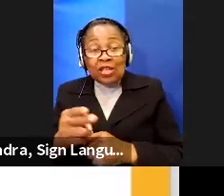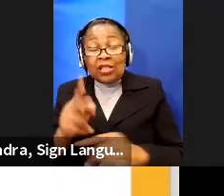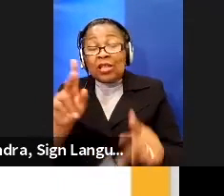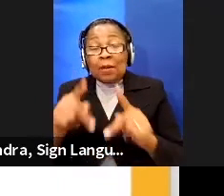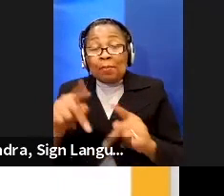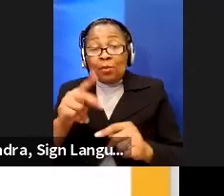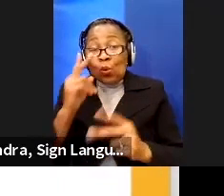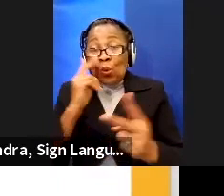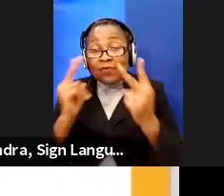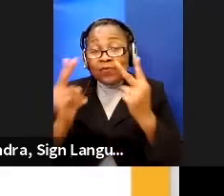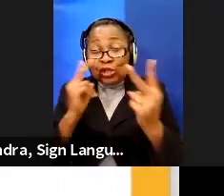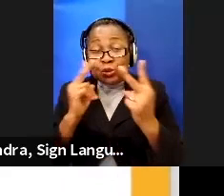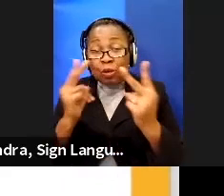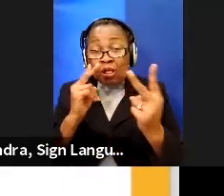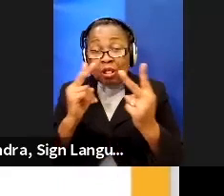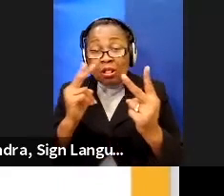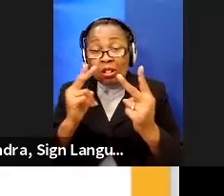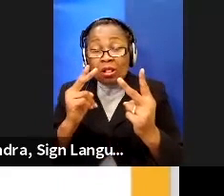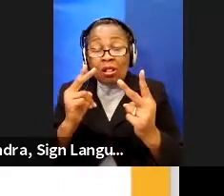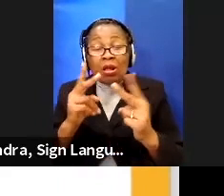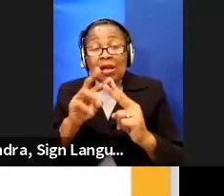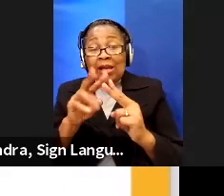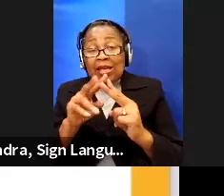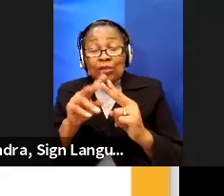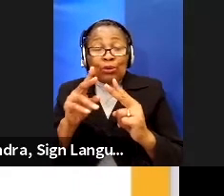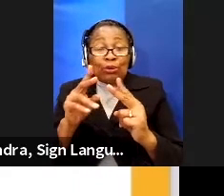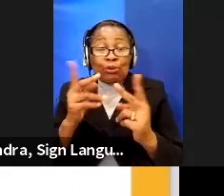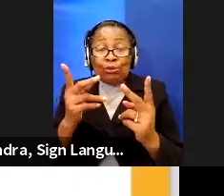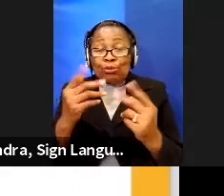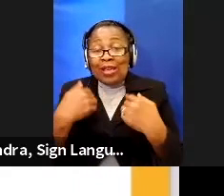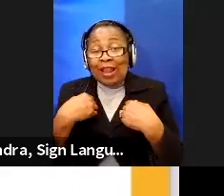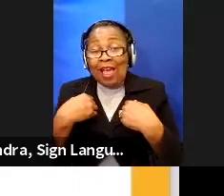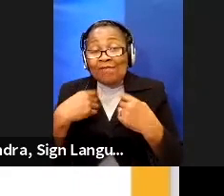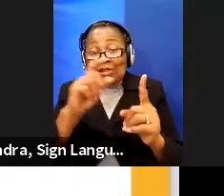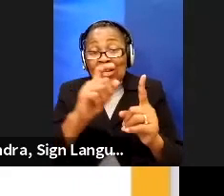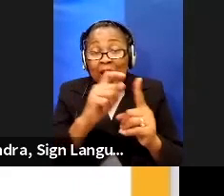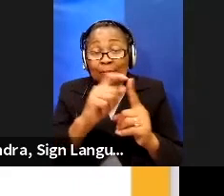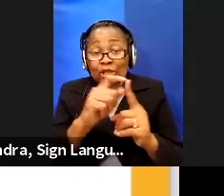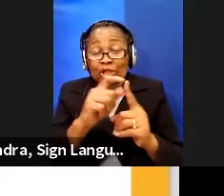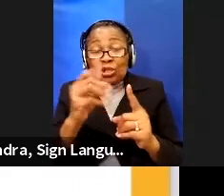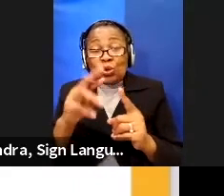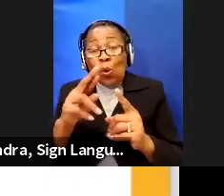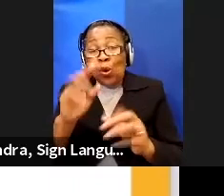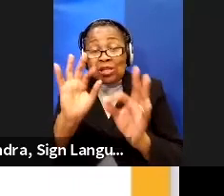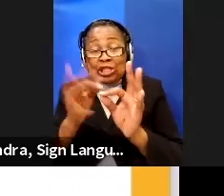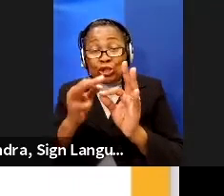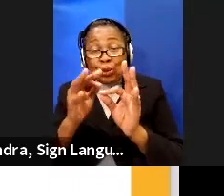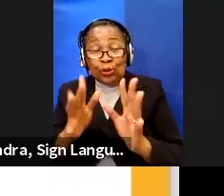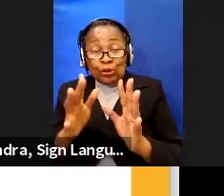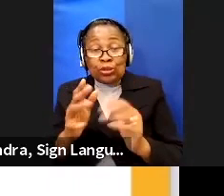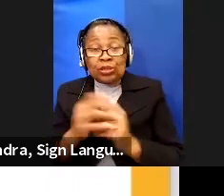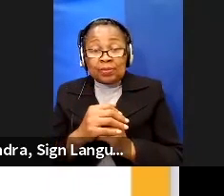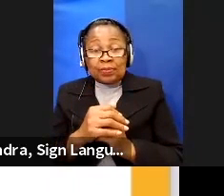visual, that either need they can have either captioning or they can have sign language interpreters.